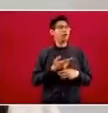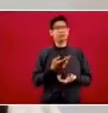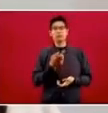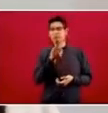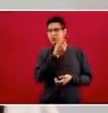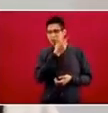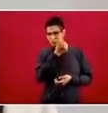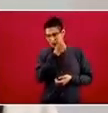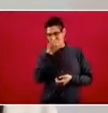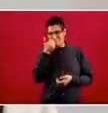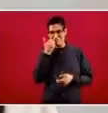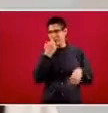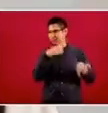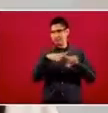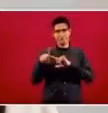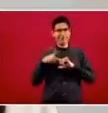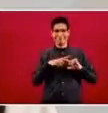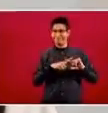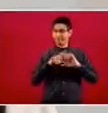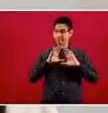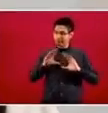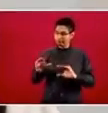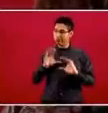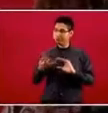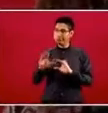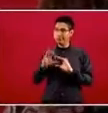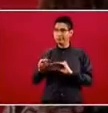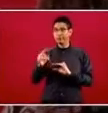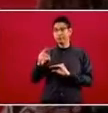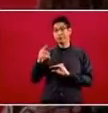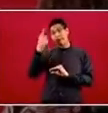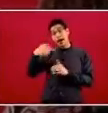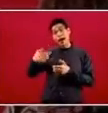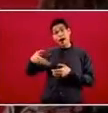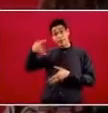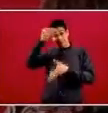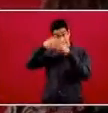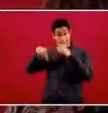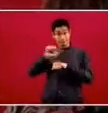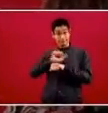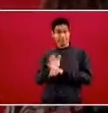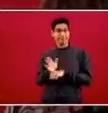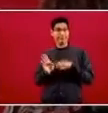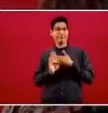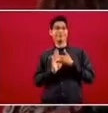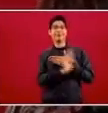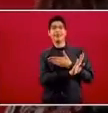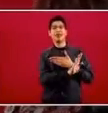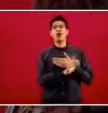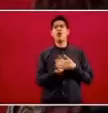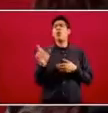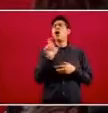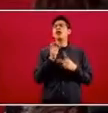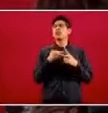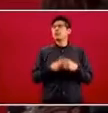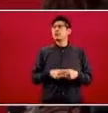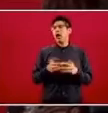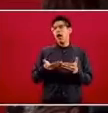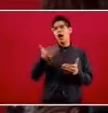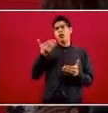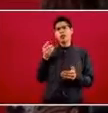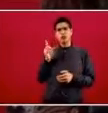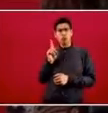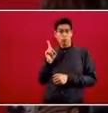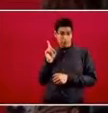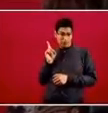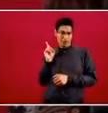nurses, nutritionists, doctors, and all sorts of health sector workers. This training